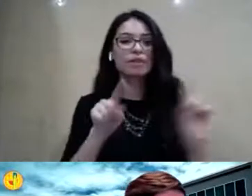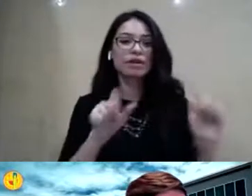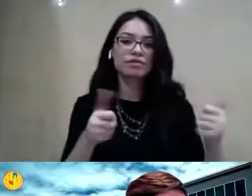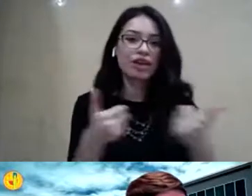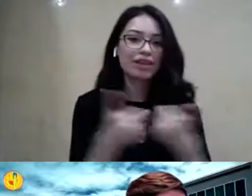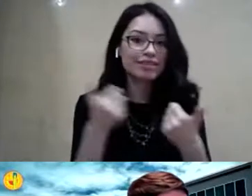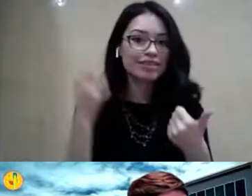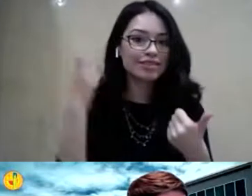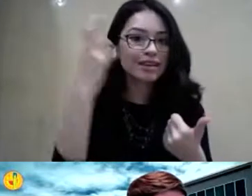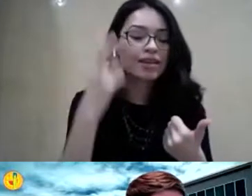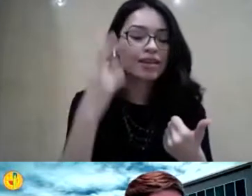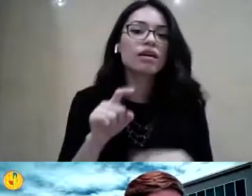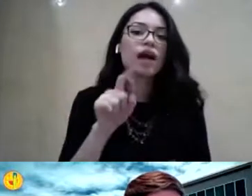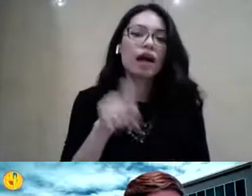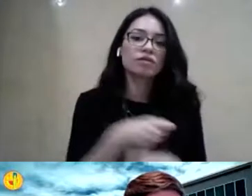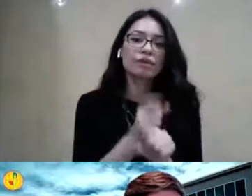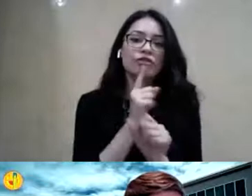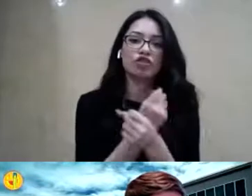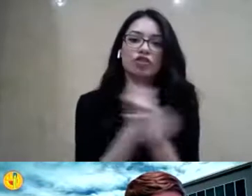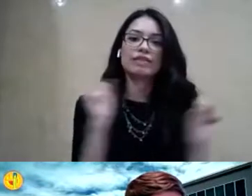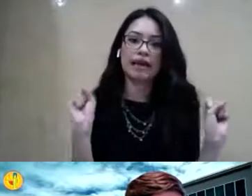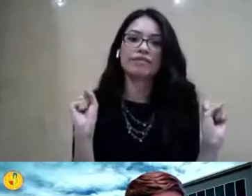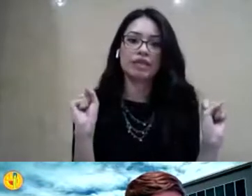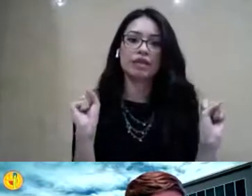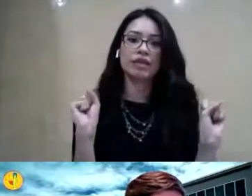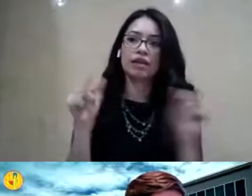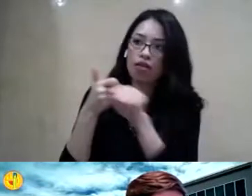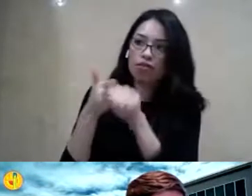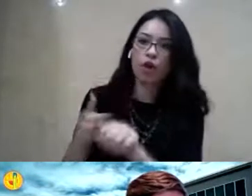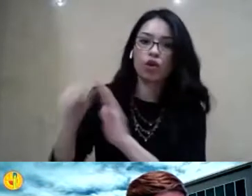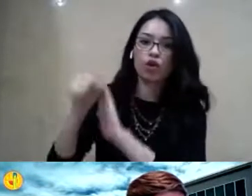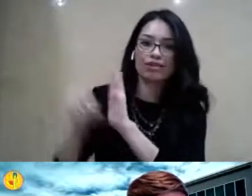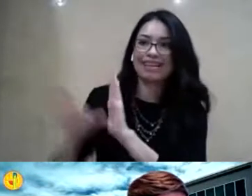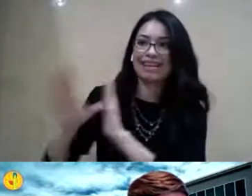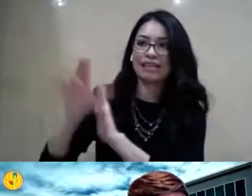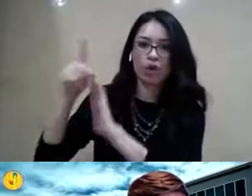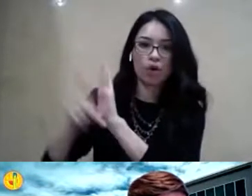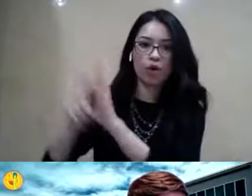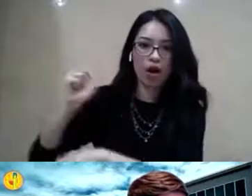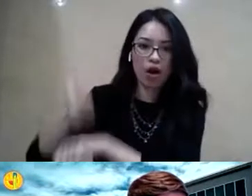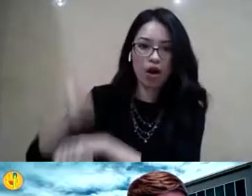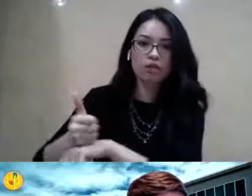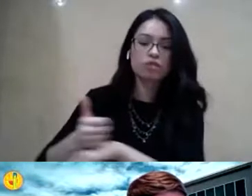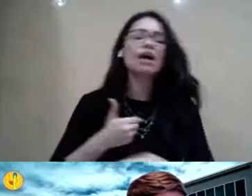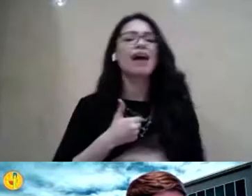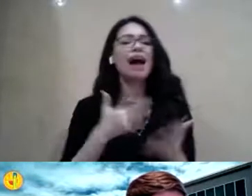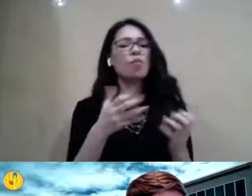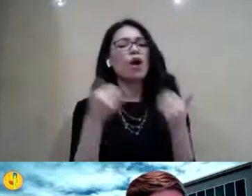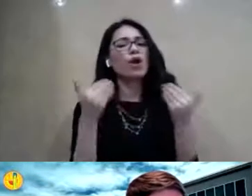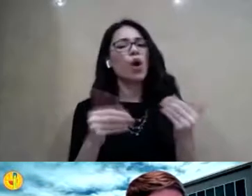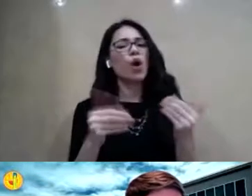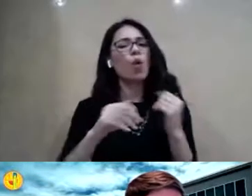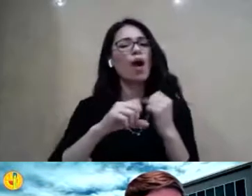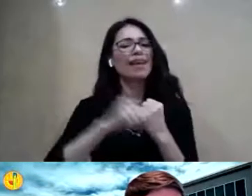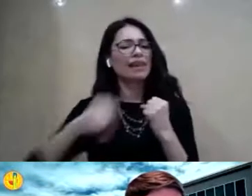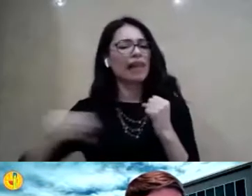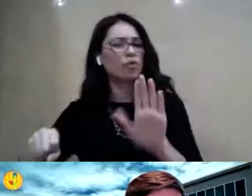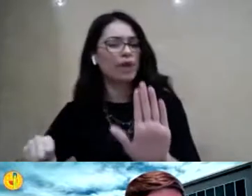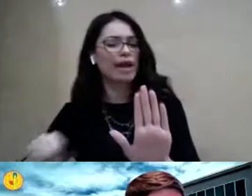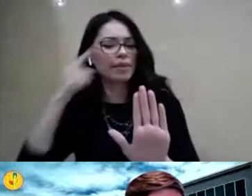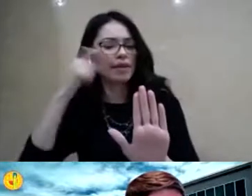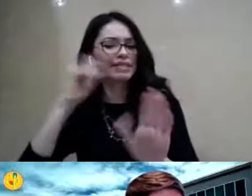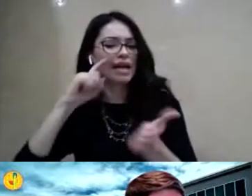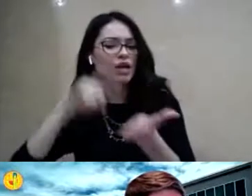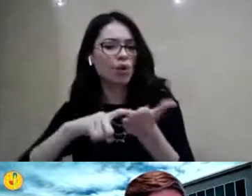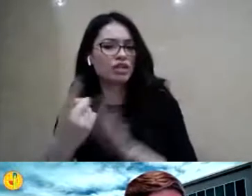regulatory constraints were presented by the state. But let me just elaborate, because I saw a comment in the chat. I want to answer very directly. The